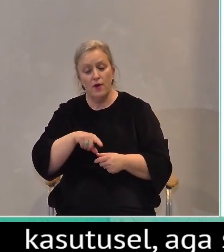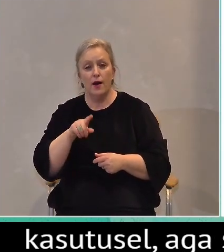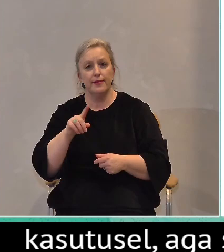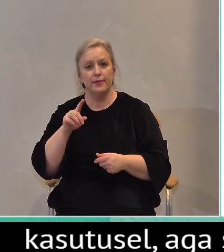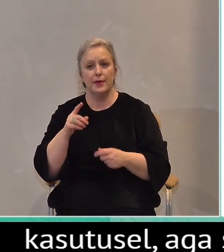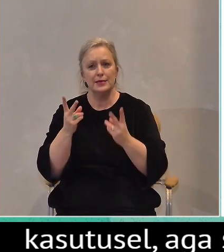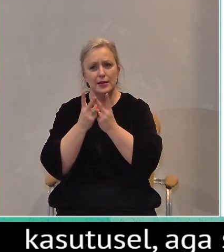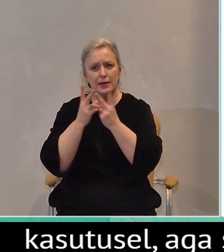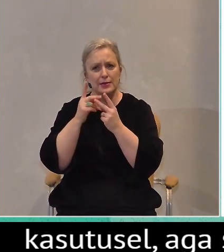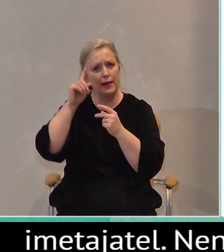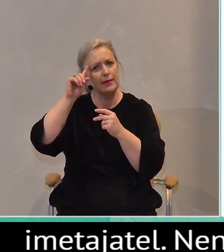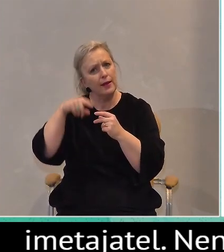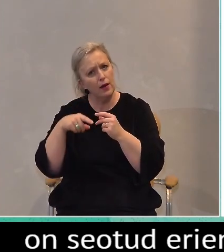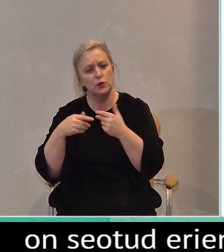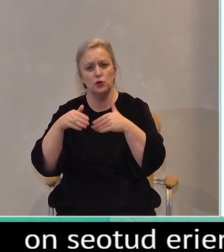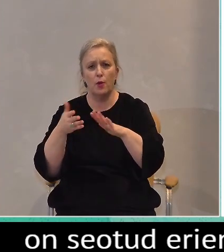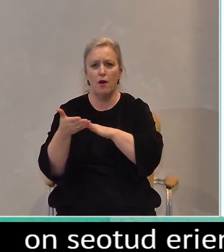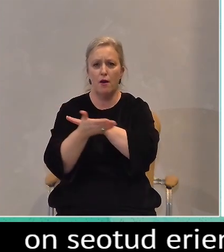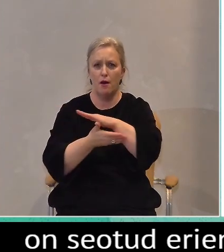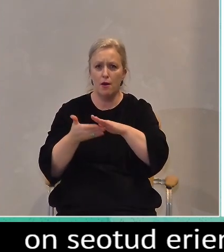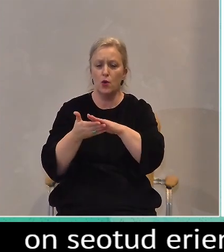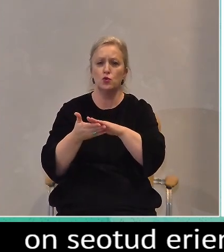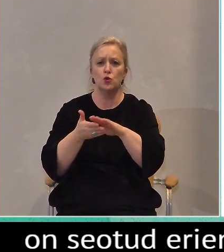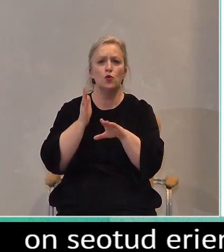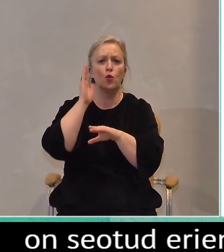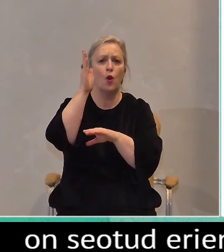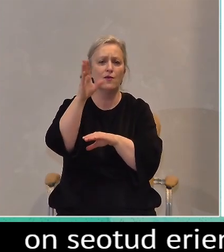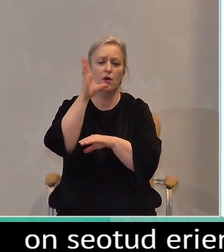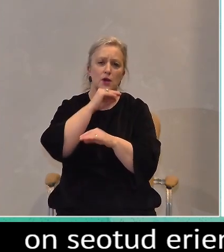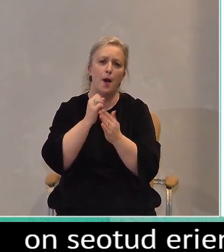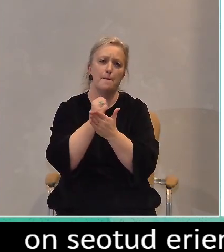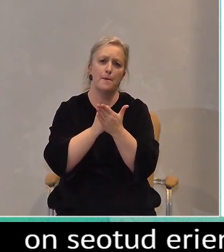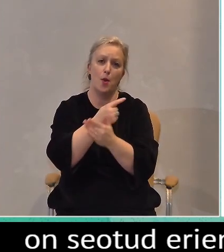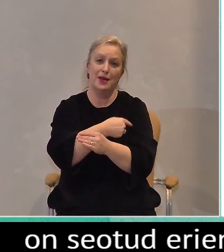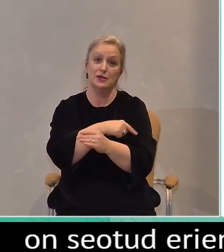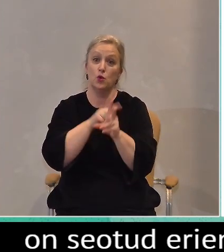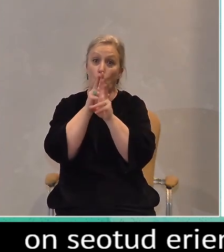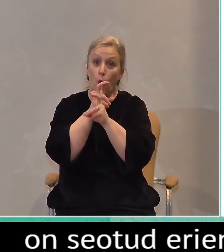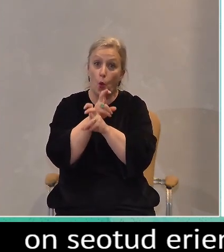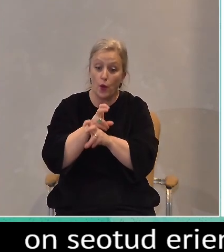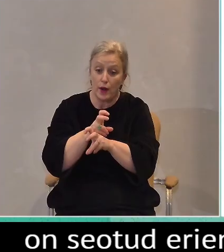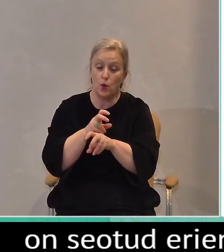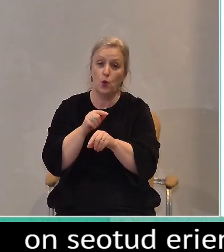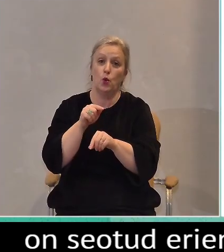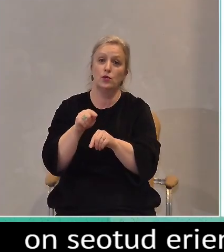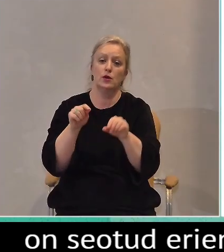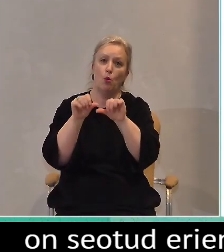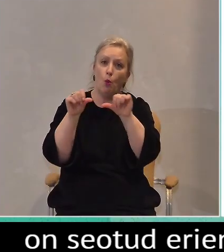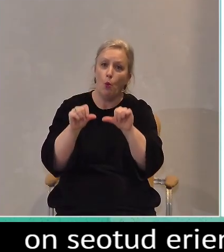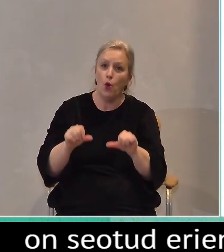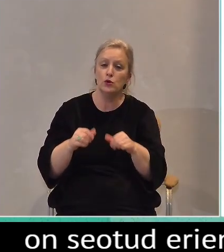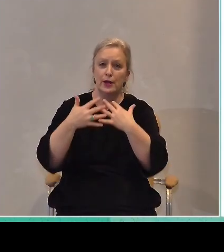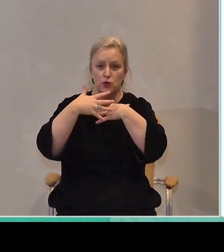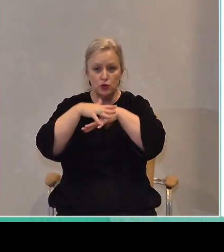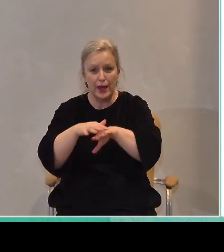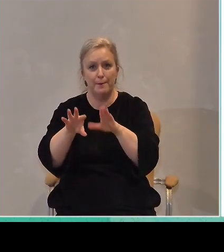are often implicated in diseases. This knowledge builds a foundation for us to